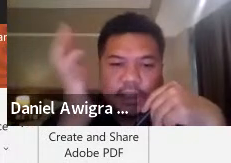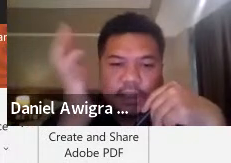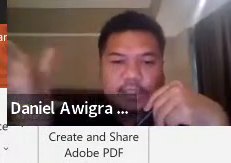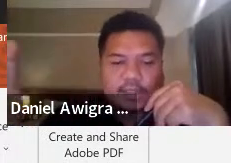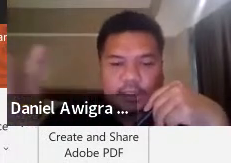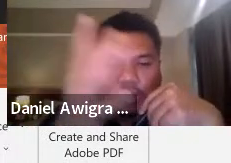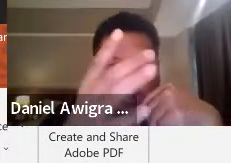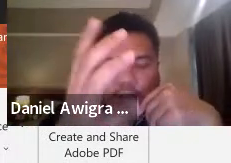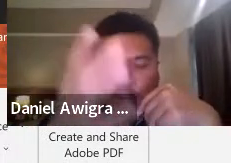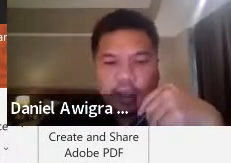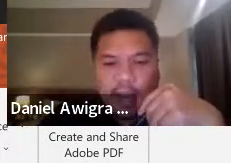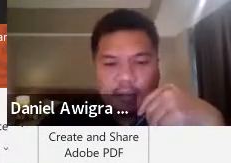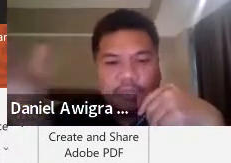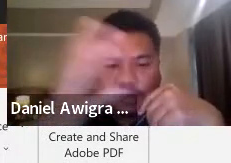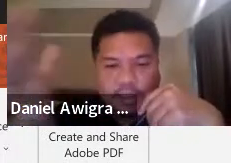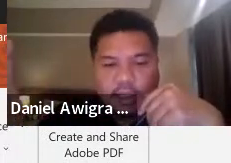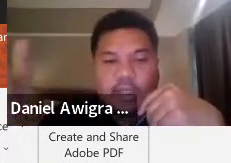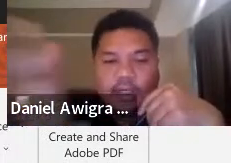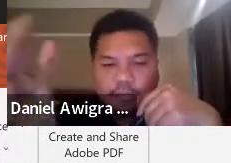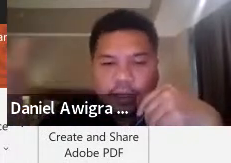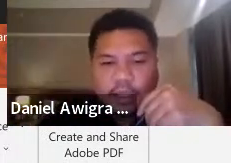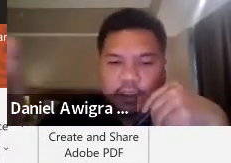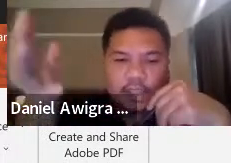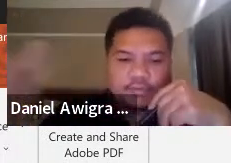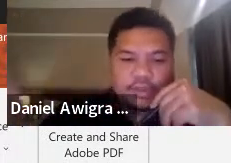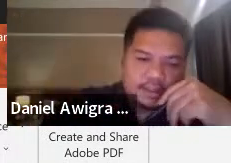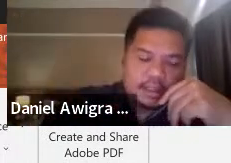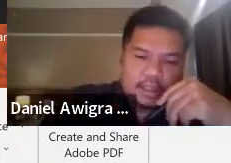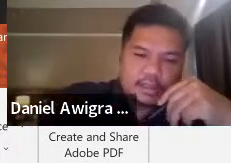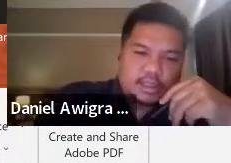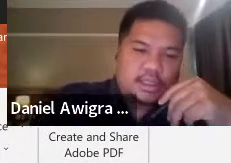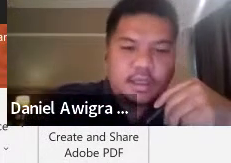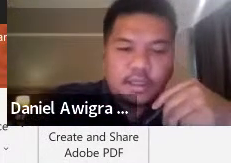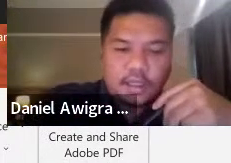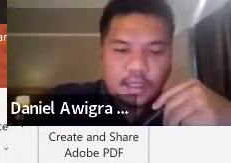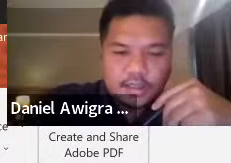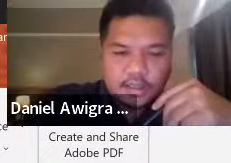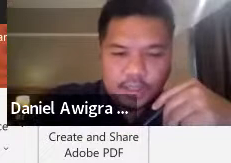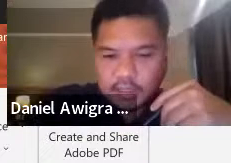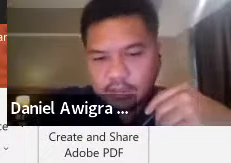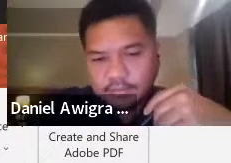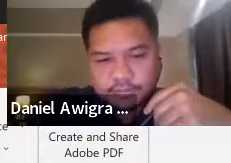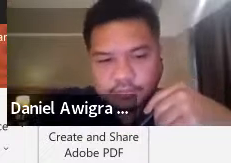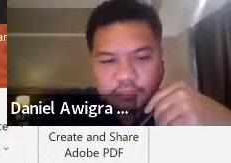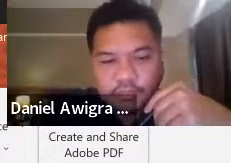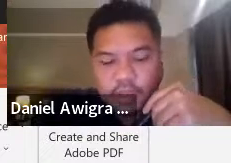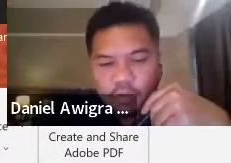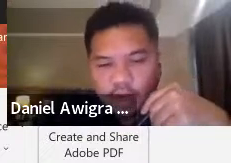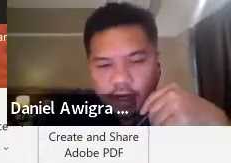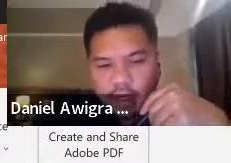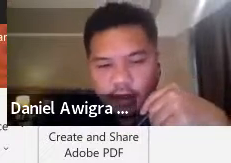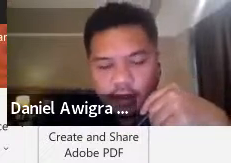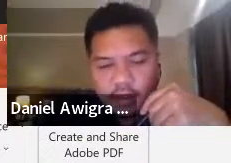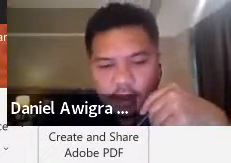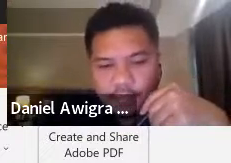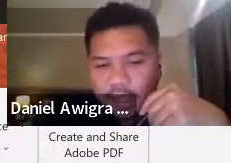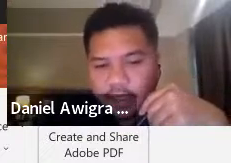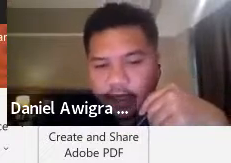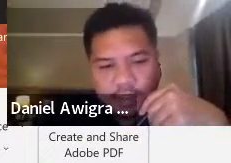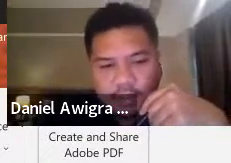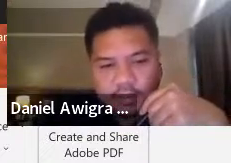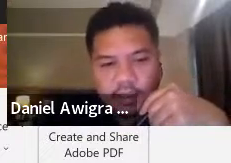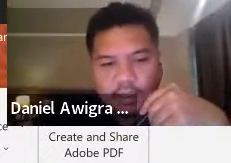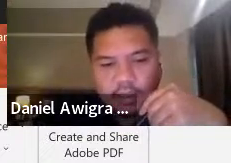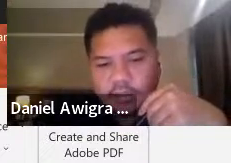it's basically just a crime. Just death penalty is a murder. While applying